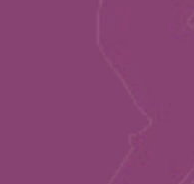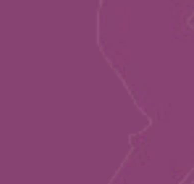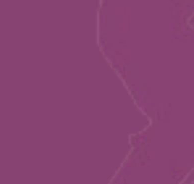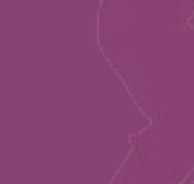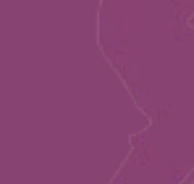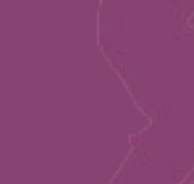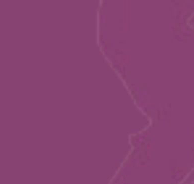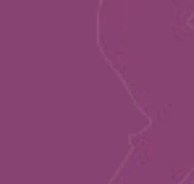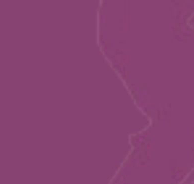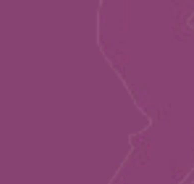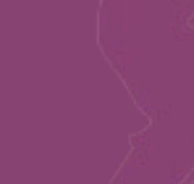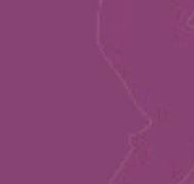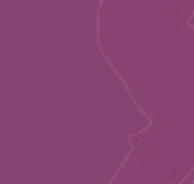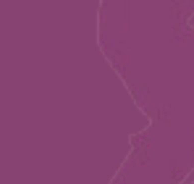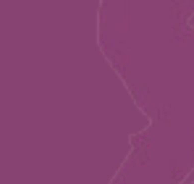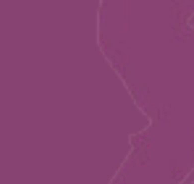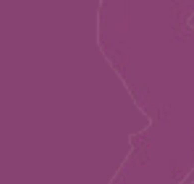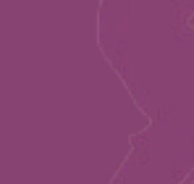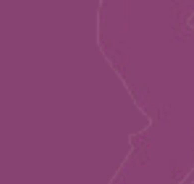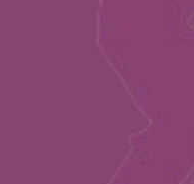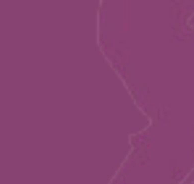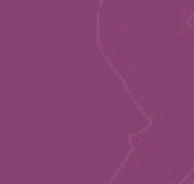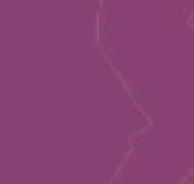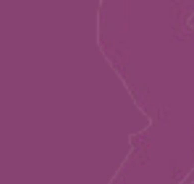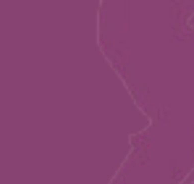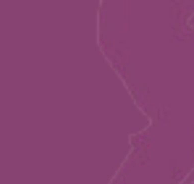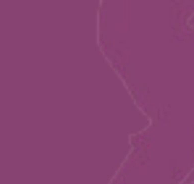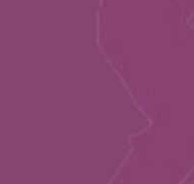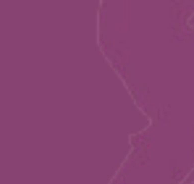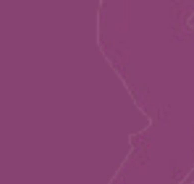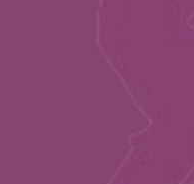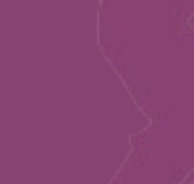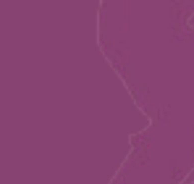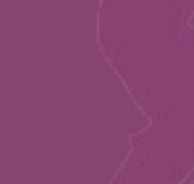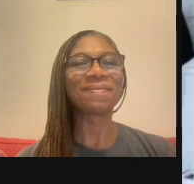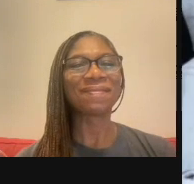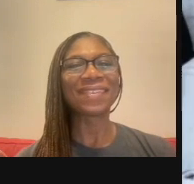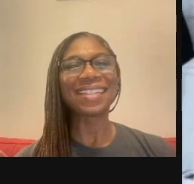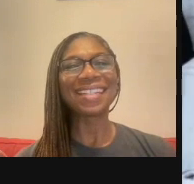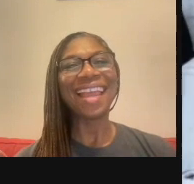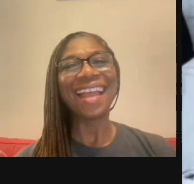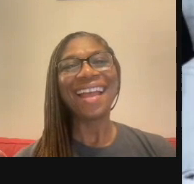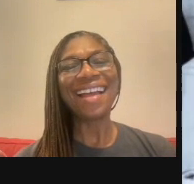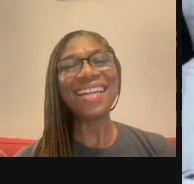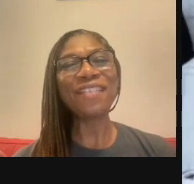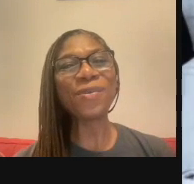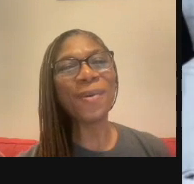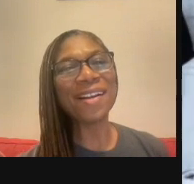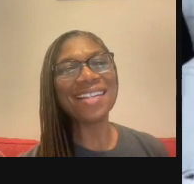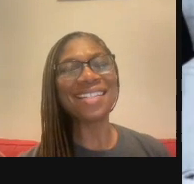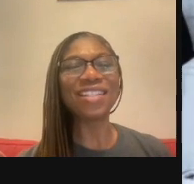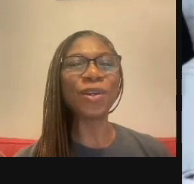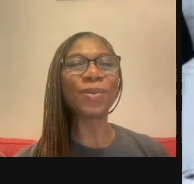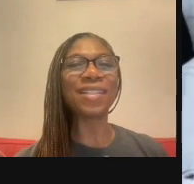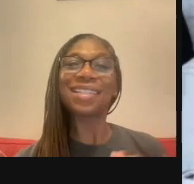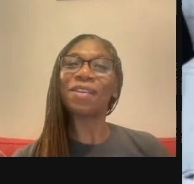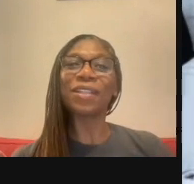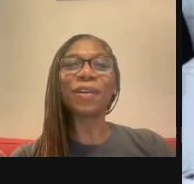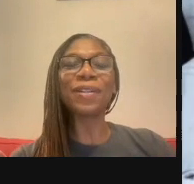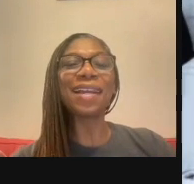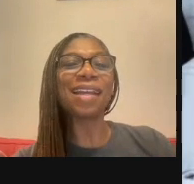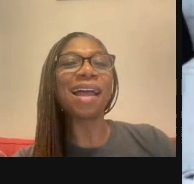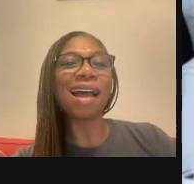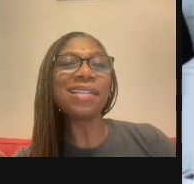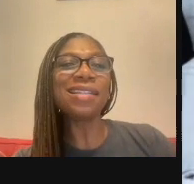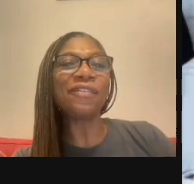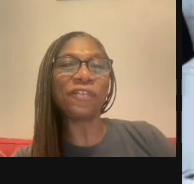Hi and welcome to Davis Sports Report. Please hit the like button and subscribe if you haven't done so already. Hi everyone. So the South